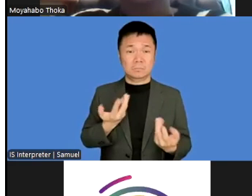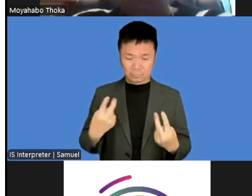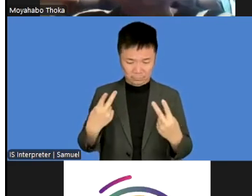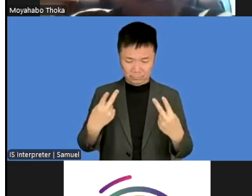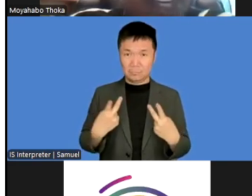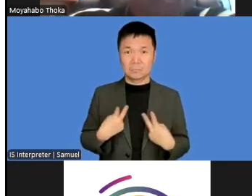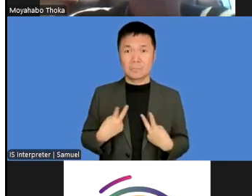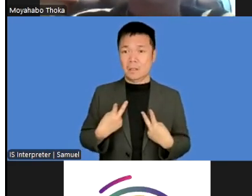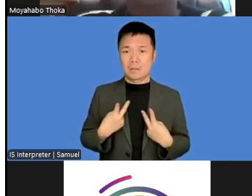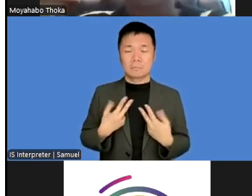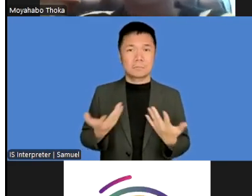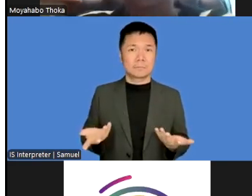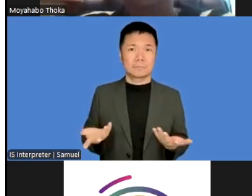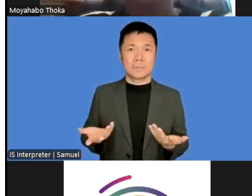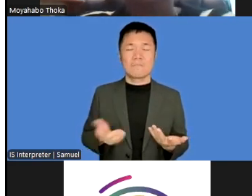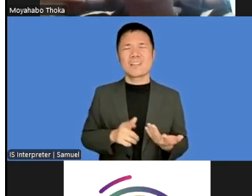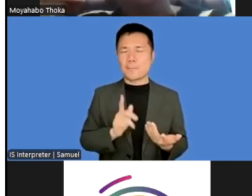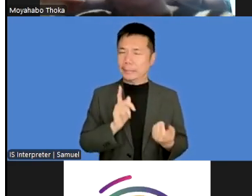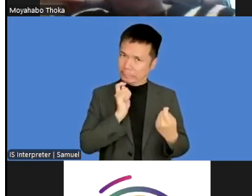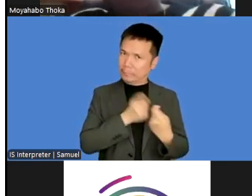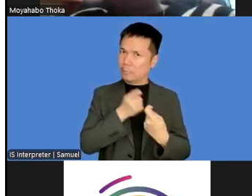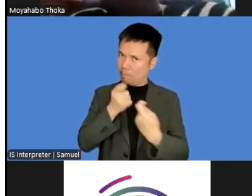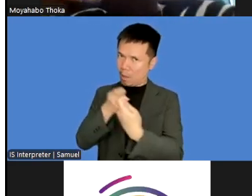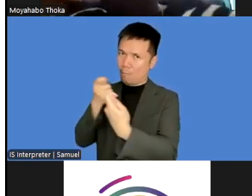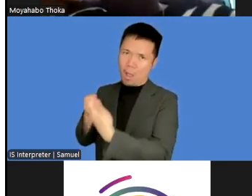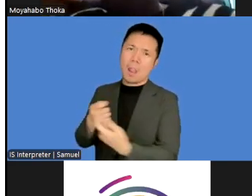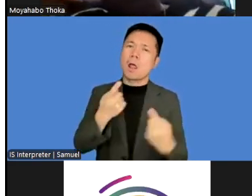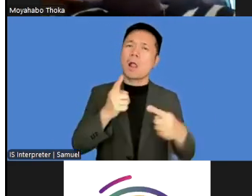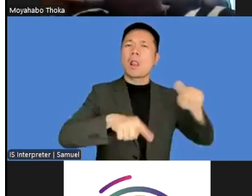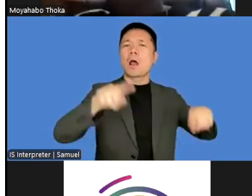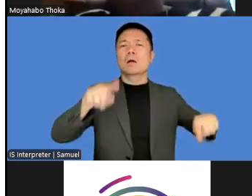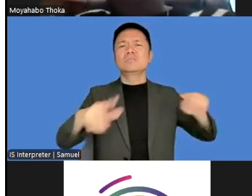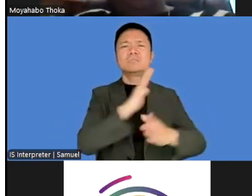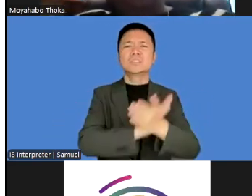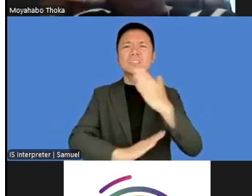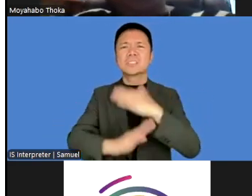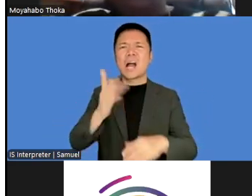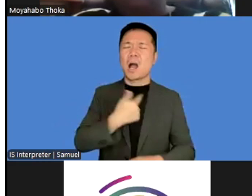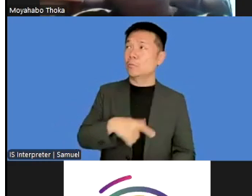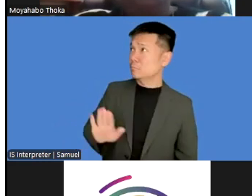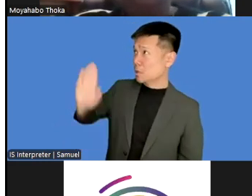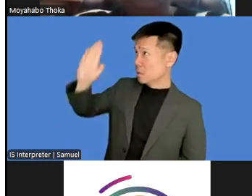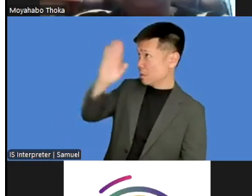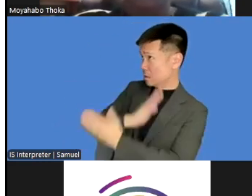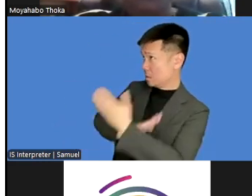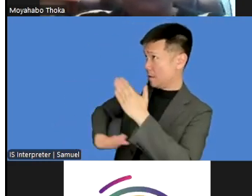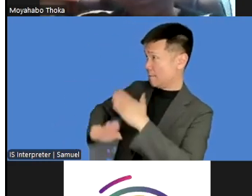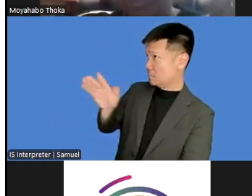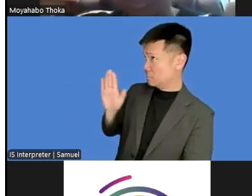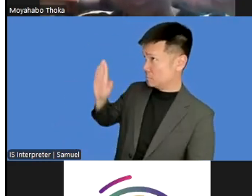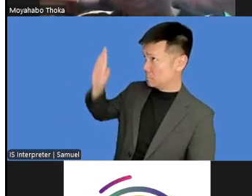disabilities, specific kinds of disabilities, are able to put their foot into that conversation so that we know exactly